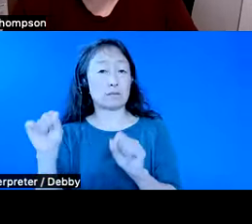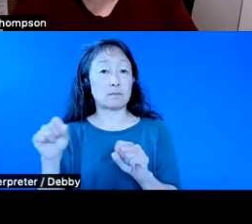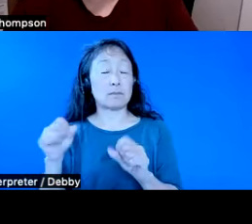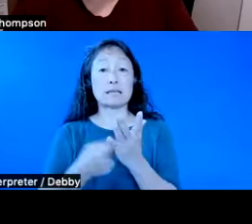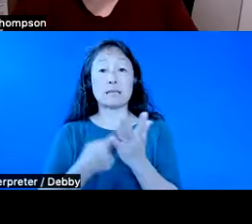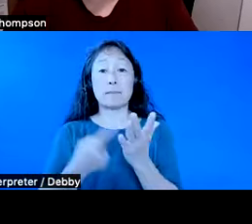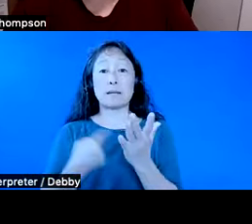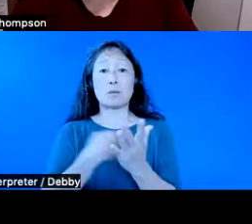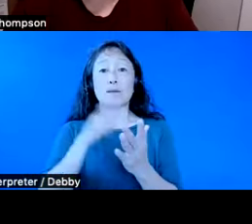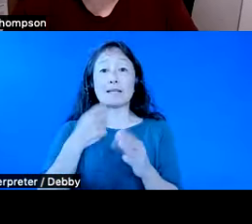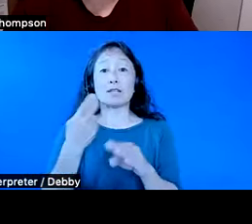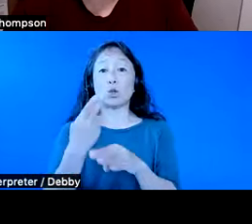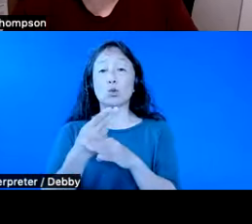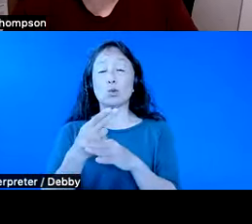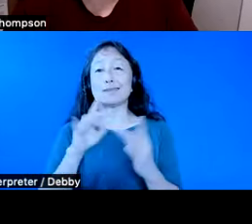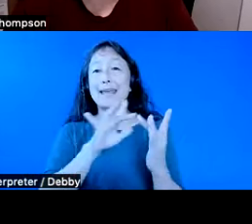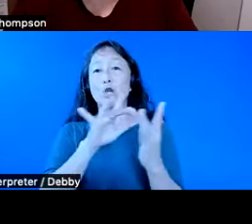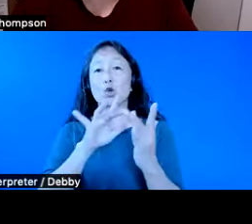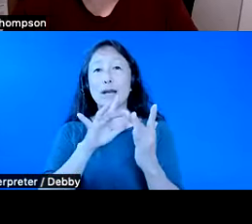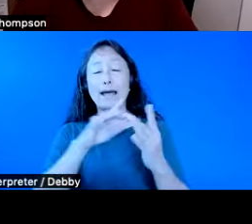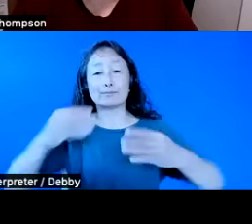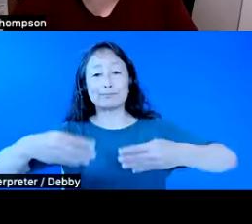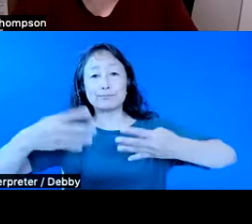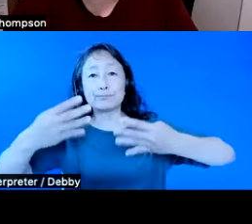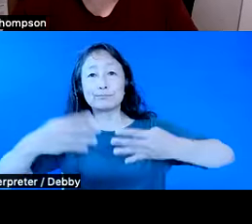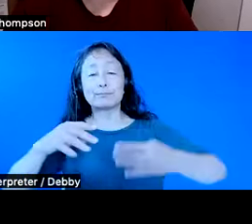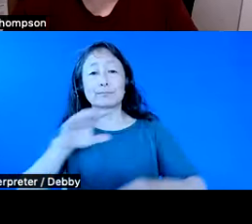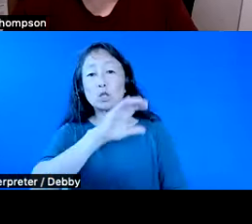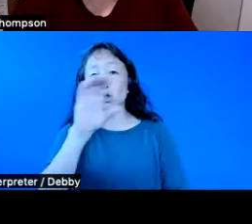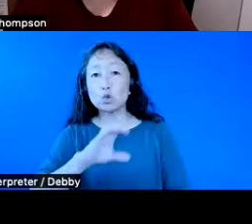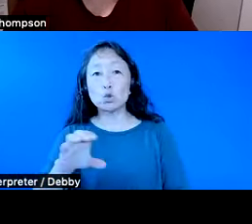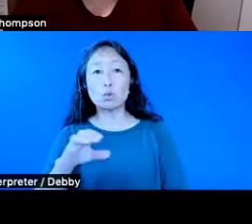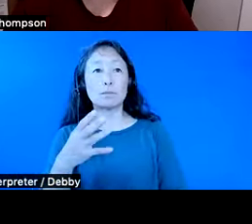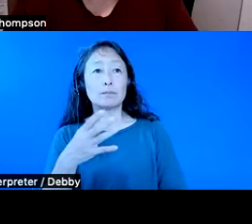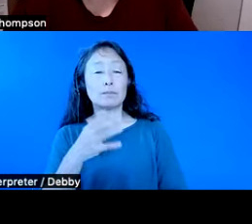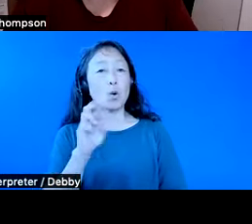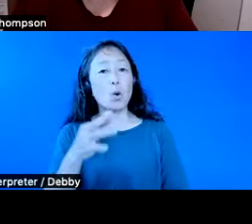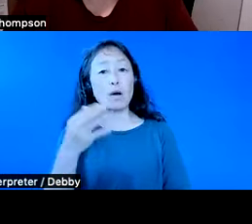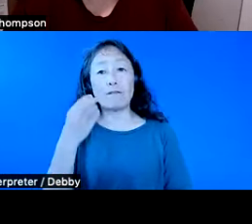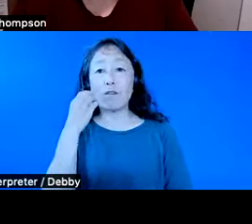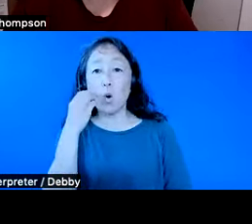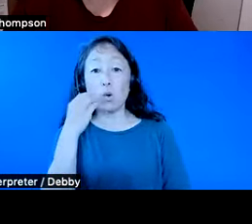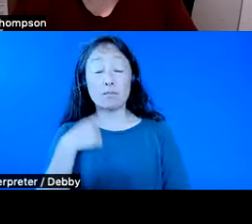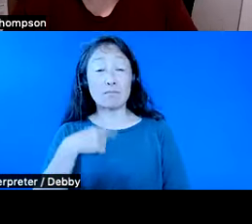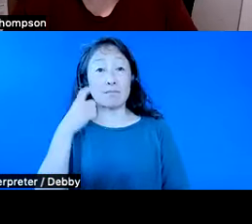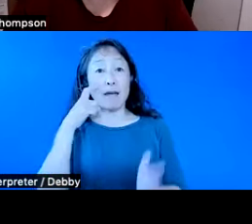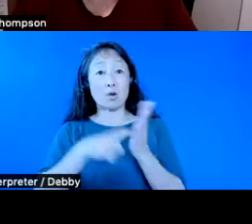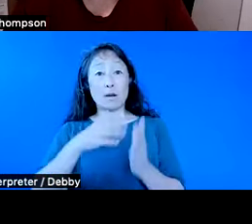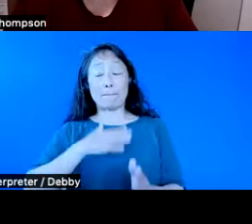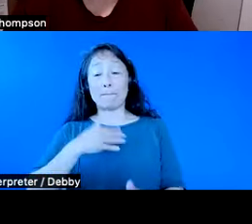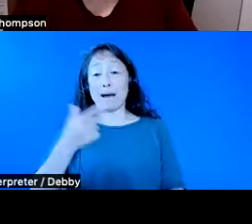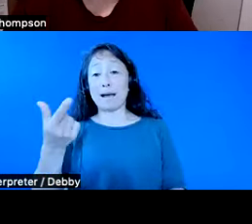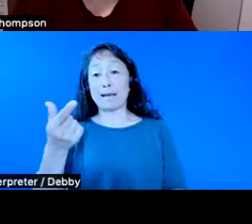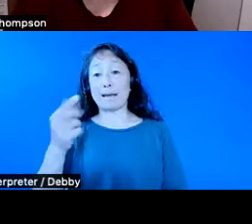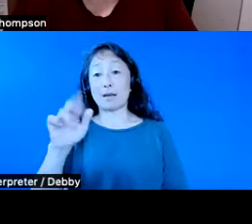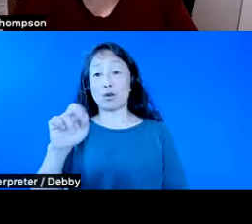use of the internet and Zoom or a phone. I've seen my grandson do